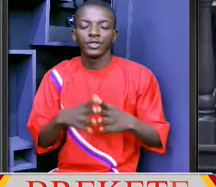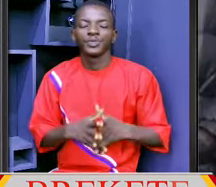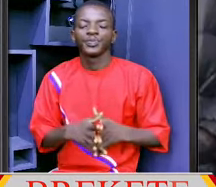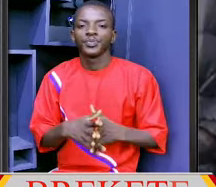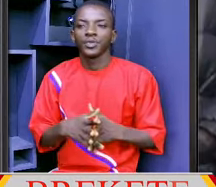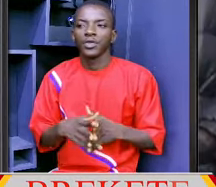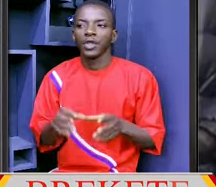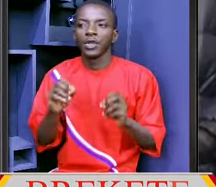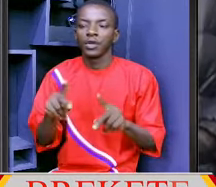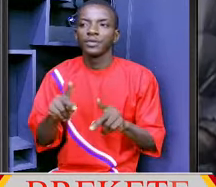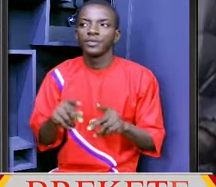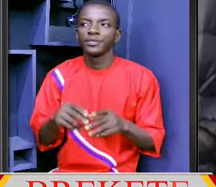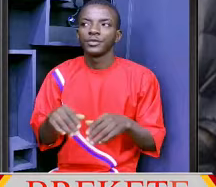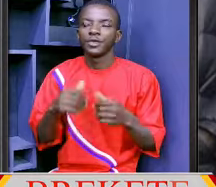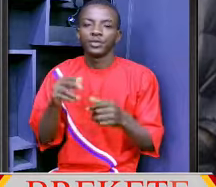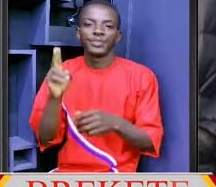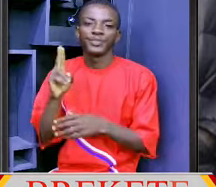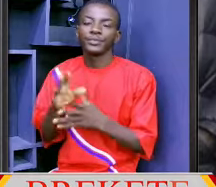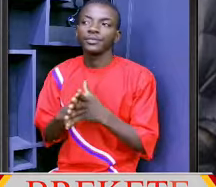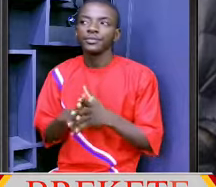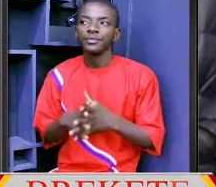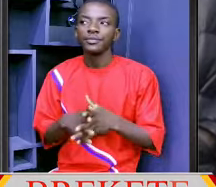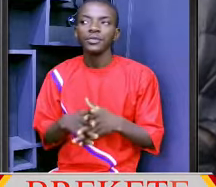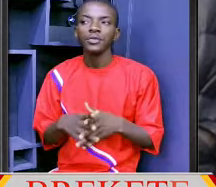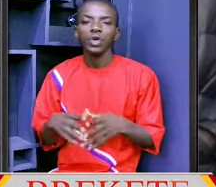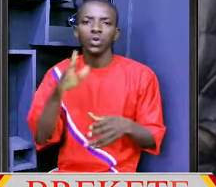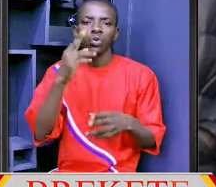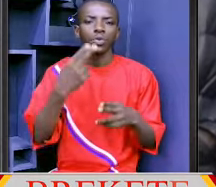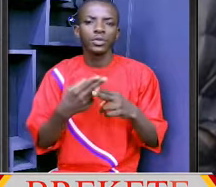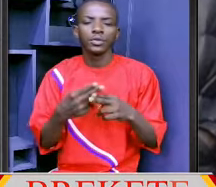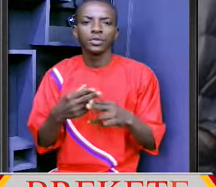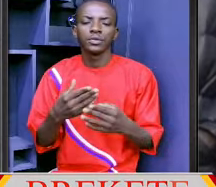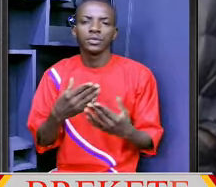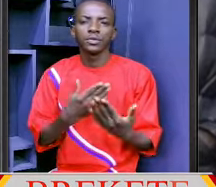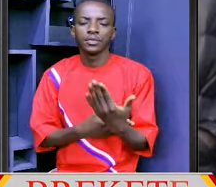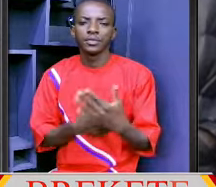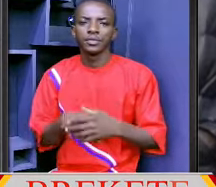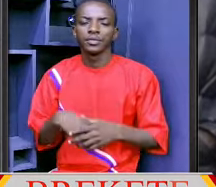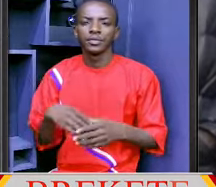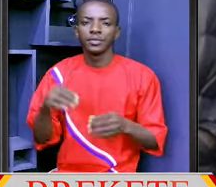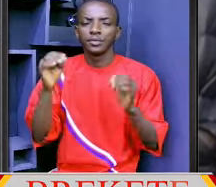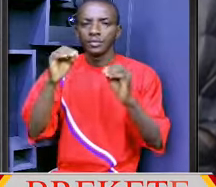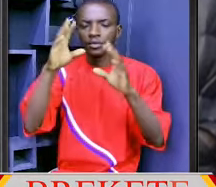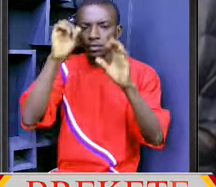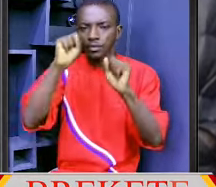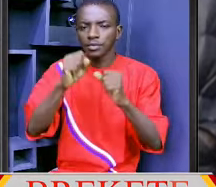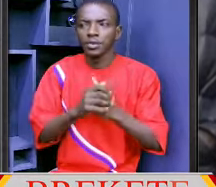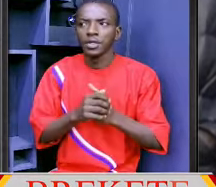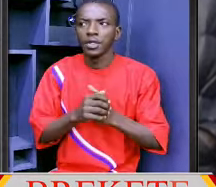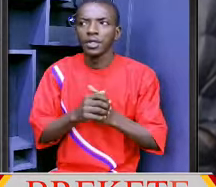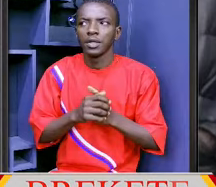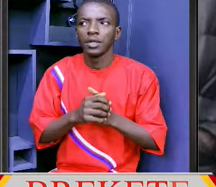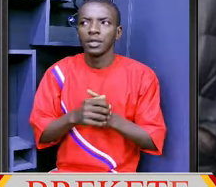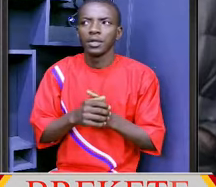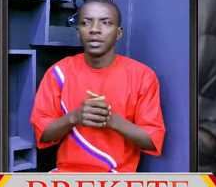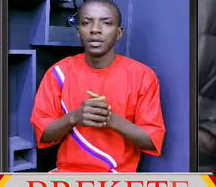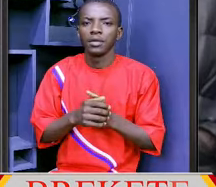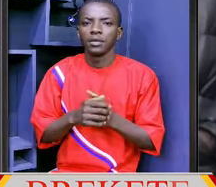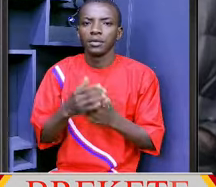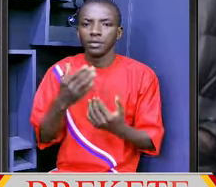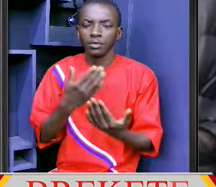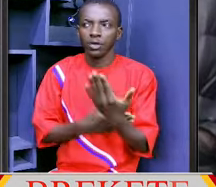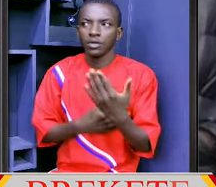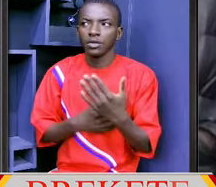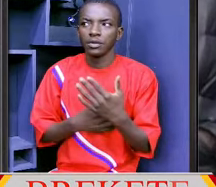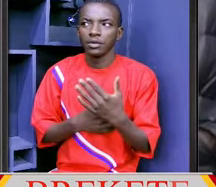Yes, sir. Okay, give my uncle your name, sir. Good morning, Honorable President. Uh-huh. Good morning, Honorable President.